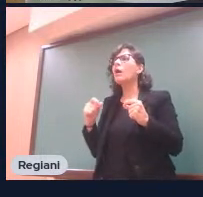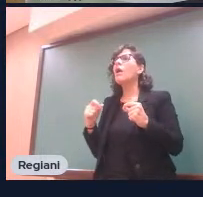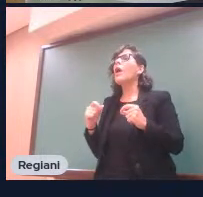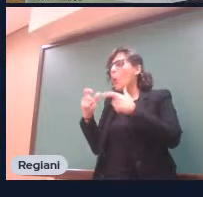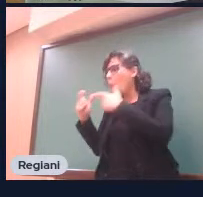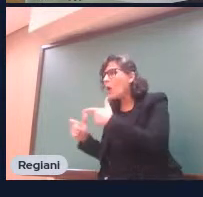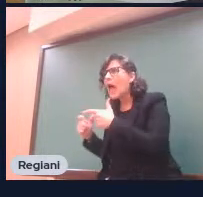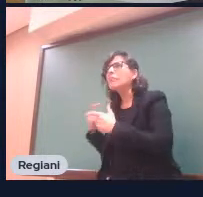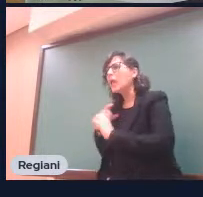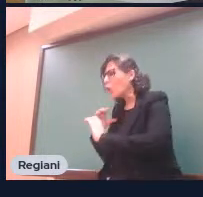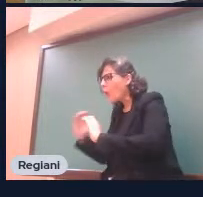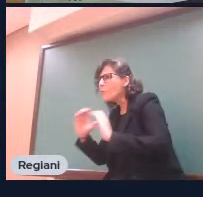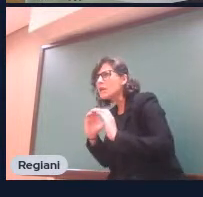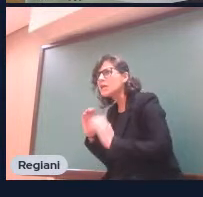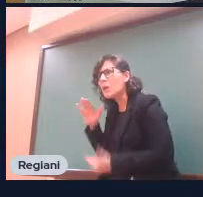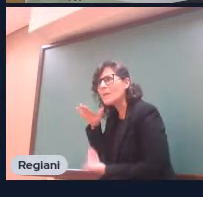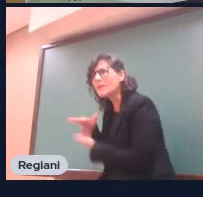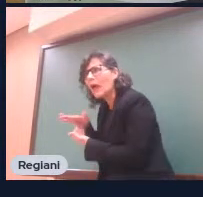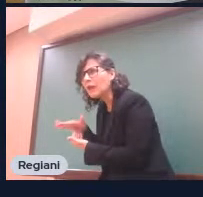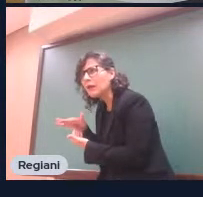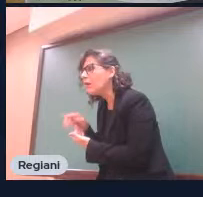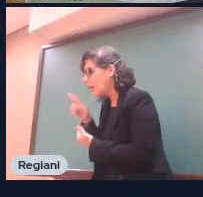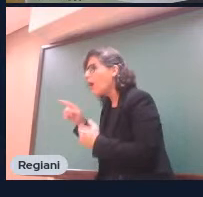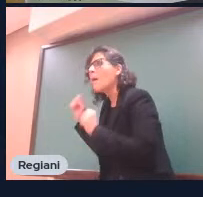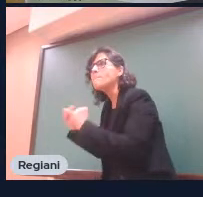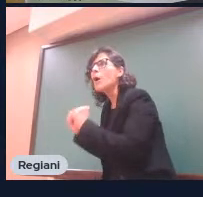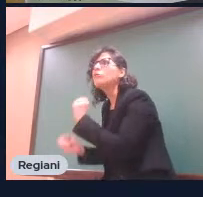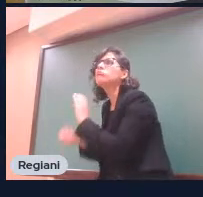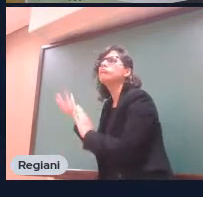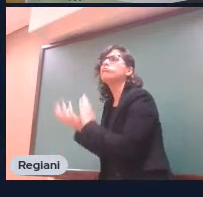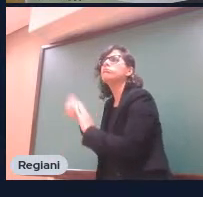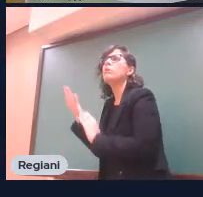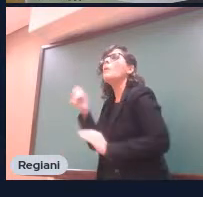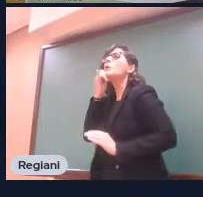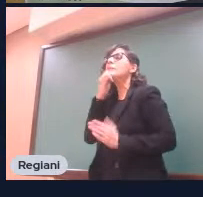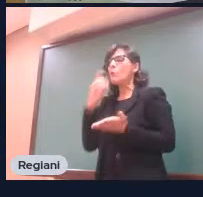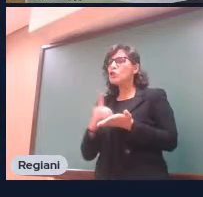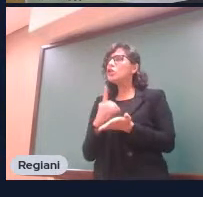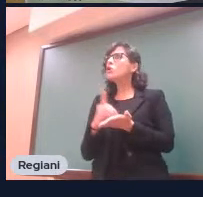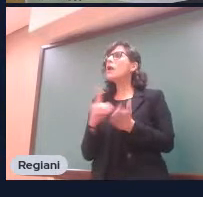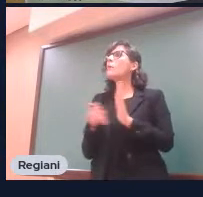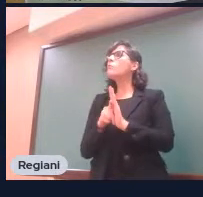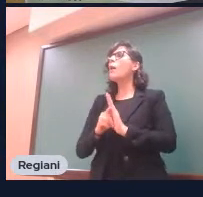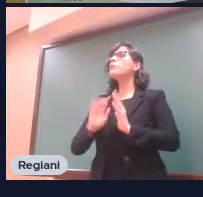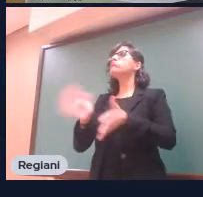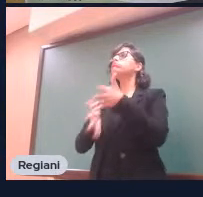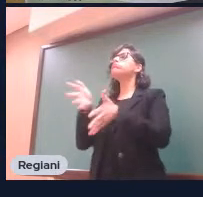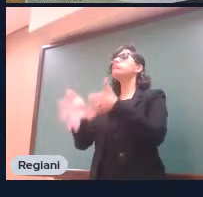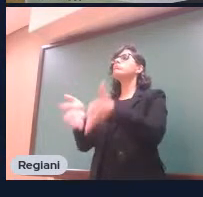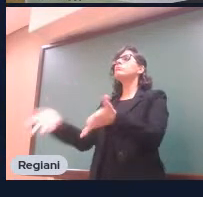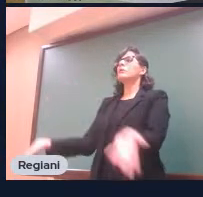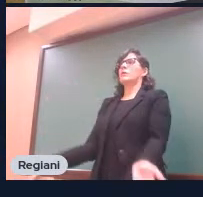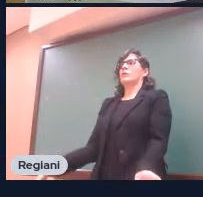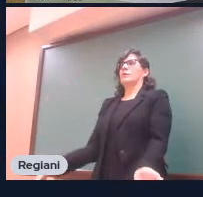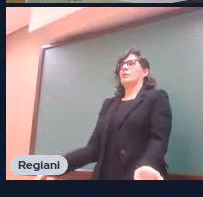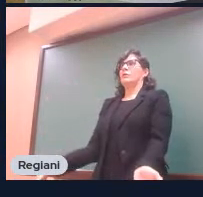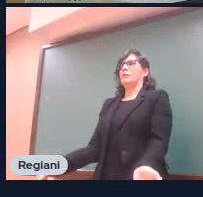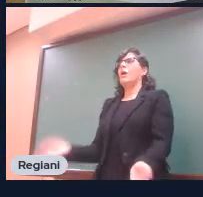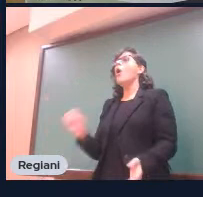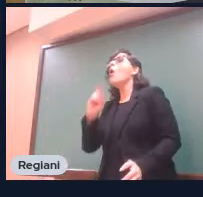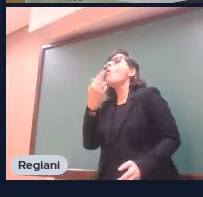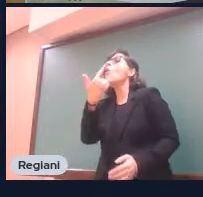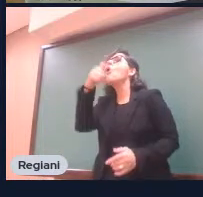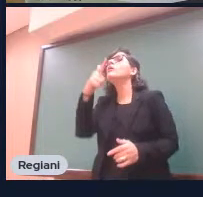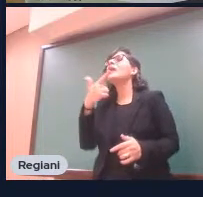come from inclusive dictionaries. Yes, dictionaries for signing, and dictionaries even for endangered languages